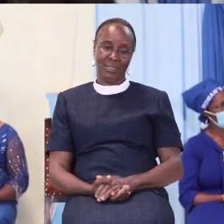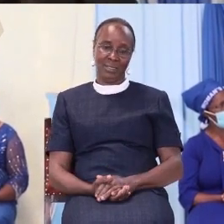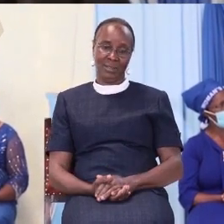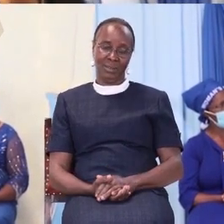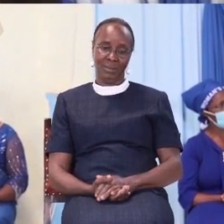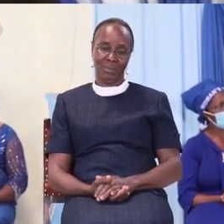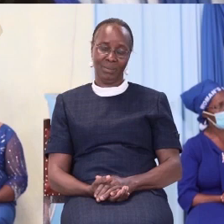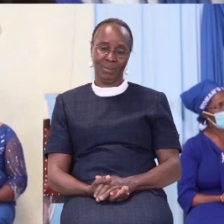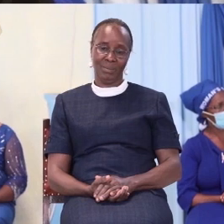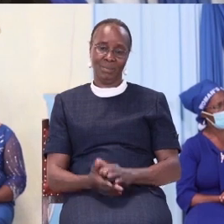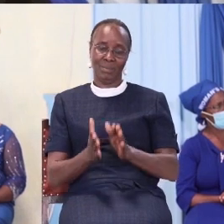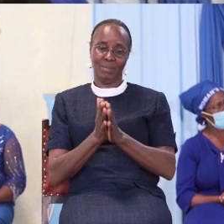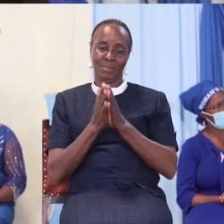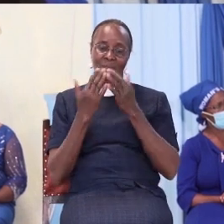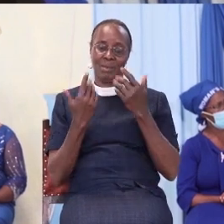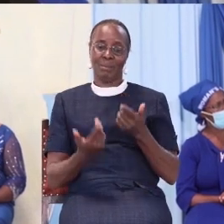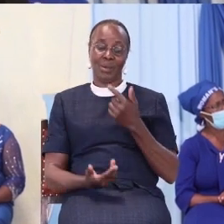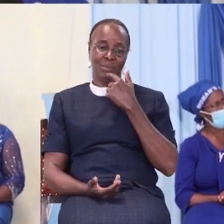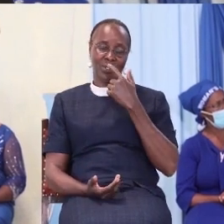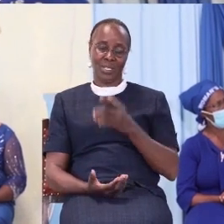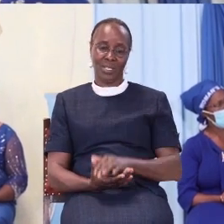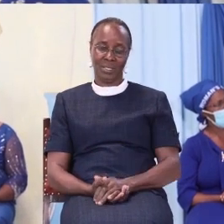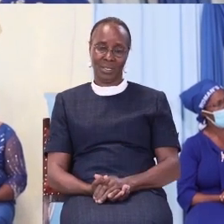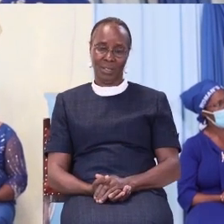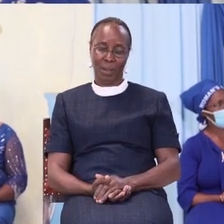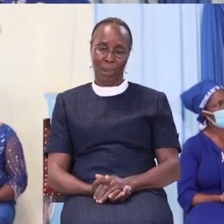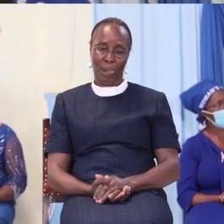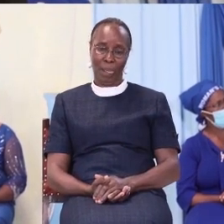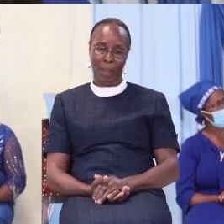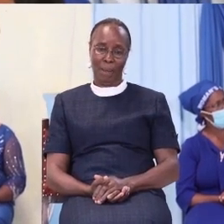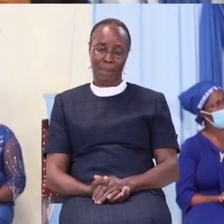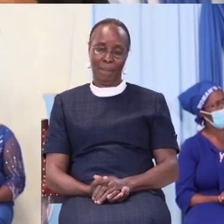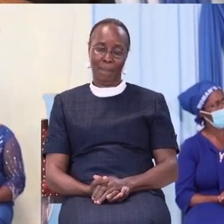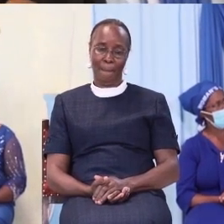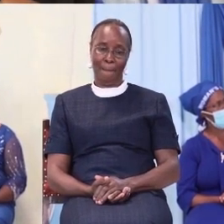the Bible says that know therefore this day